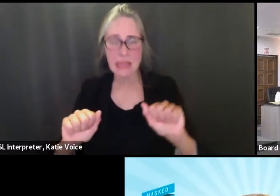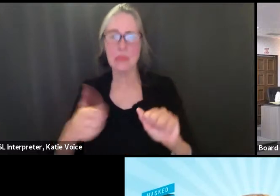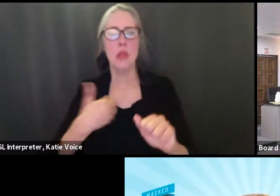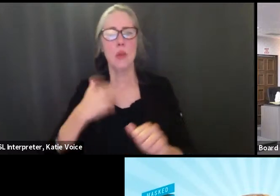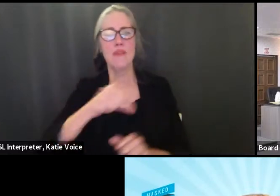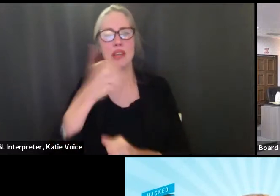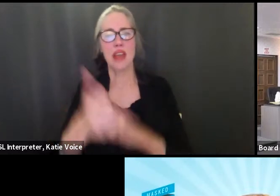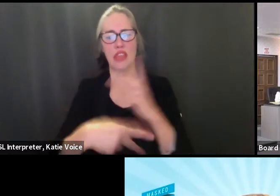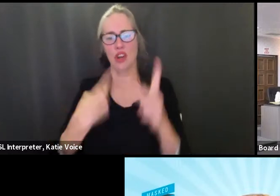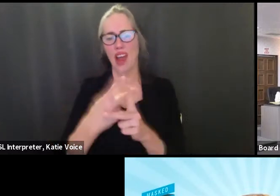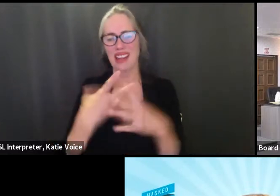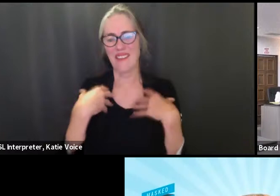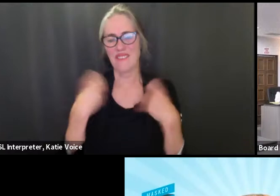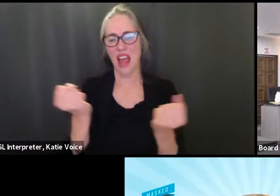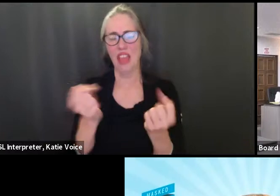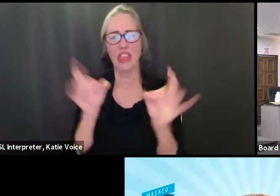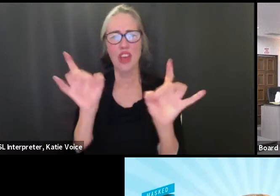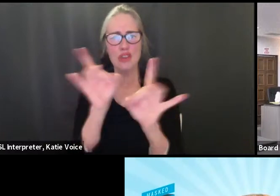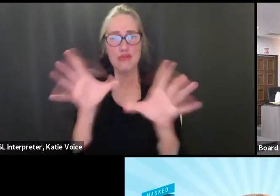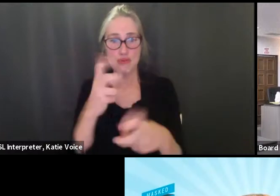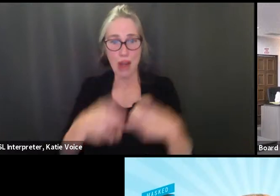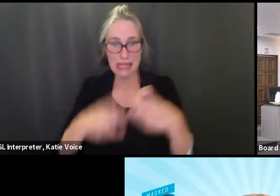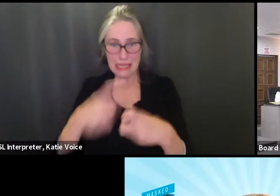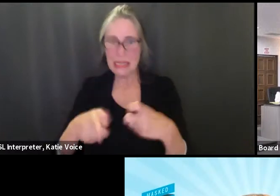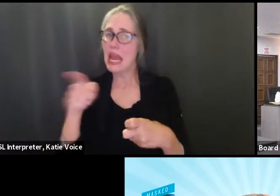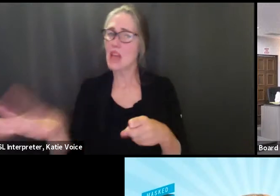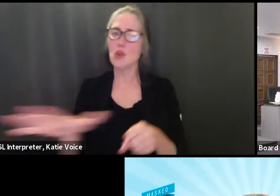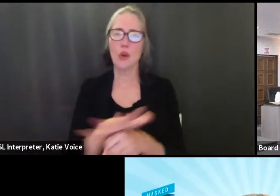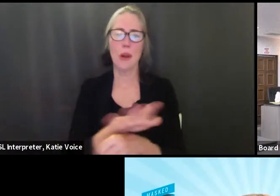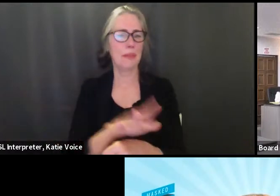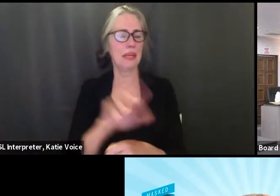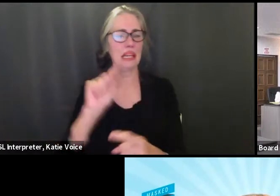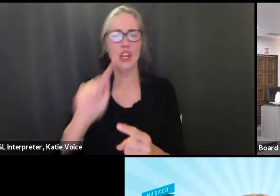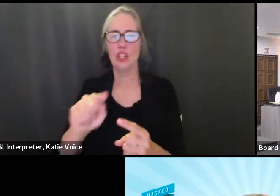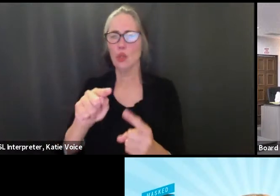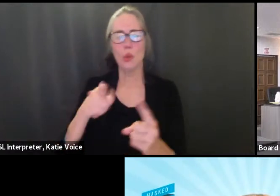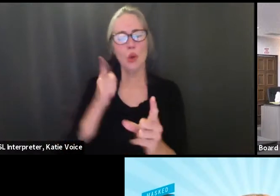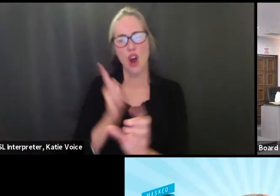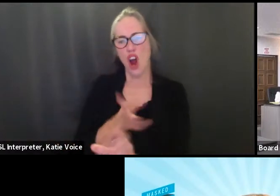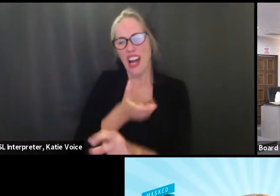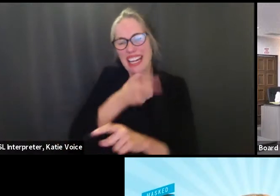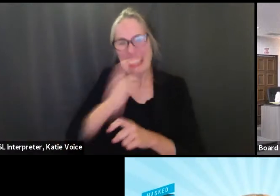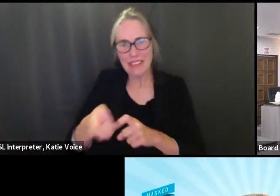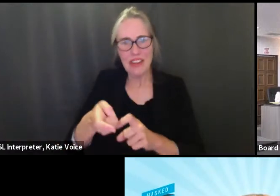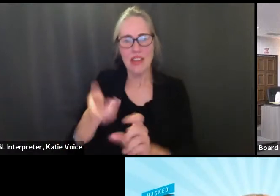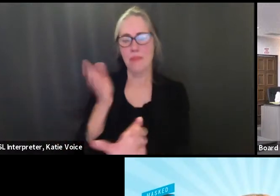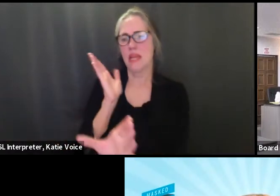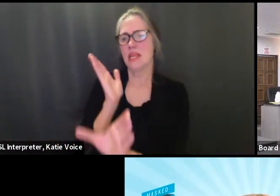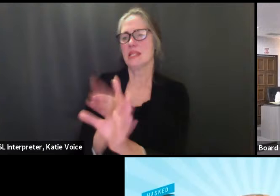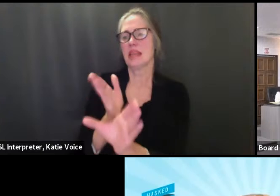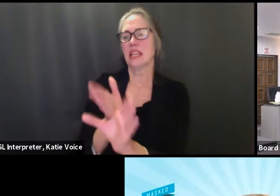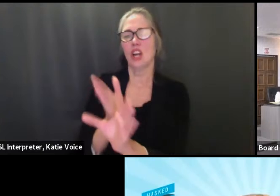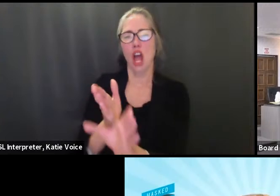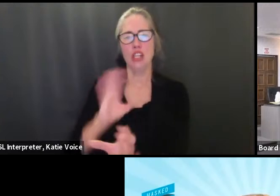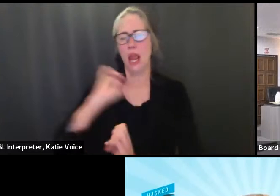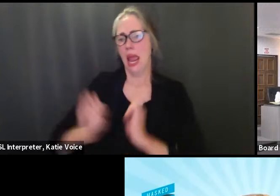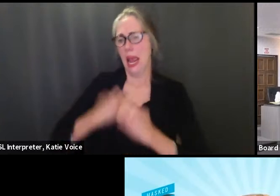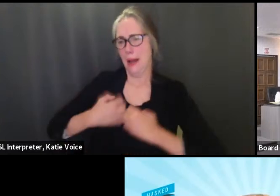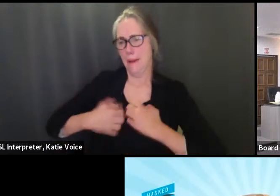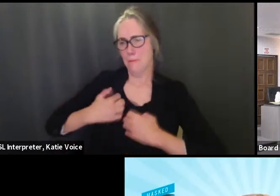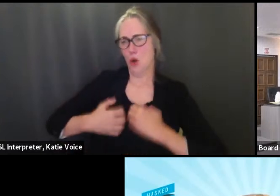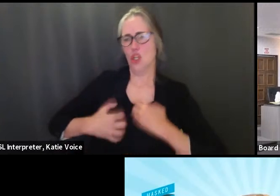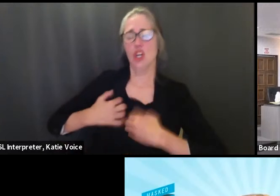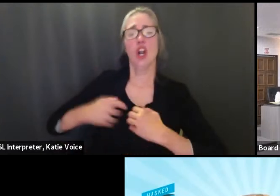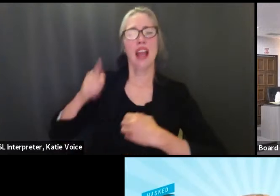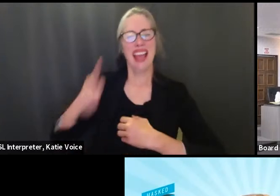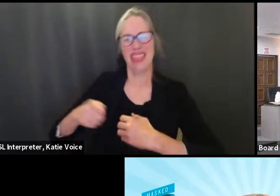health crisis on our hands, and you're completely. The psychological and emotional toll on our children cannot be ignored. Today, I implore you to do the right